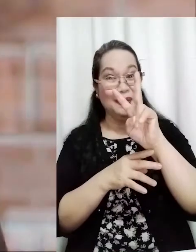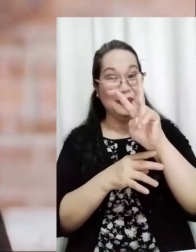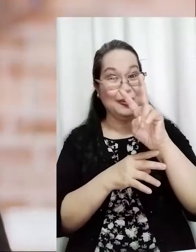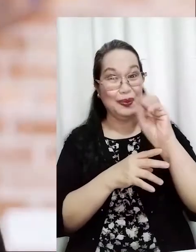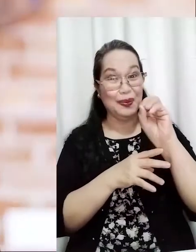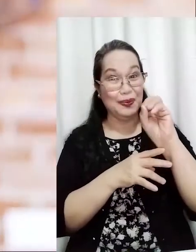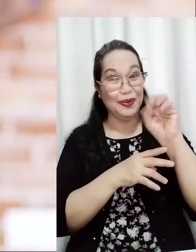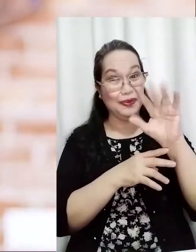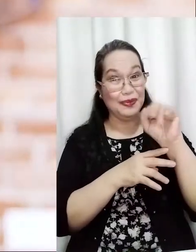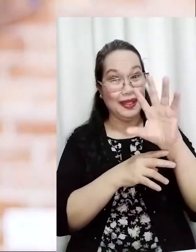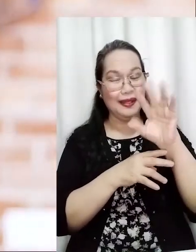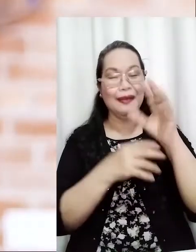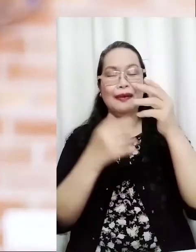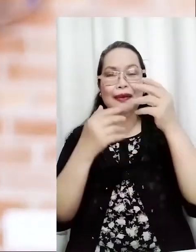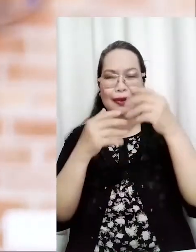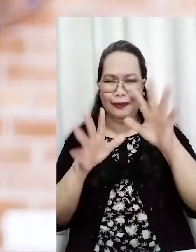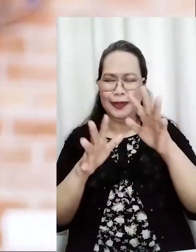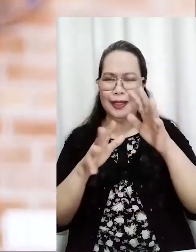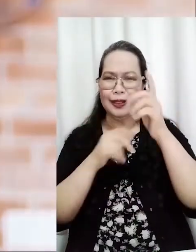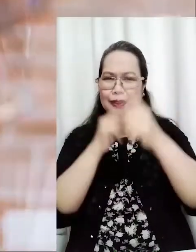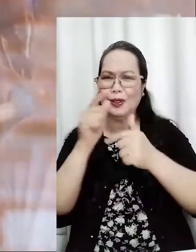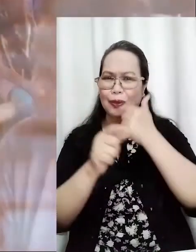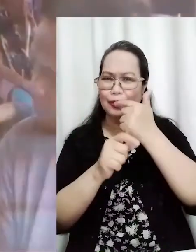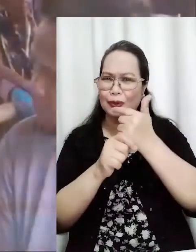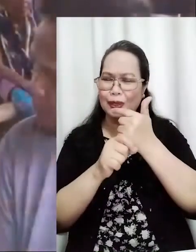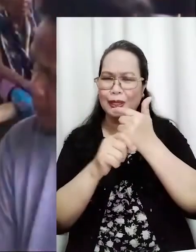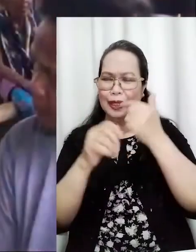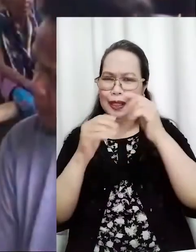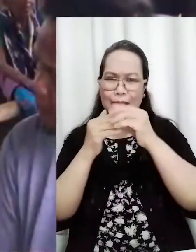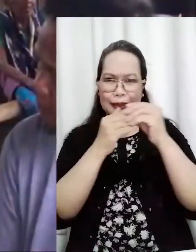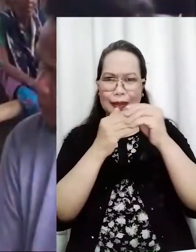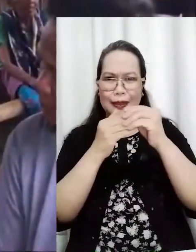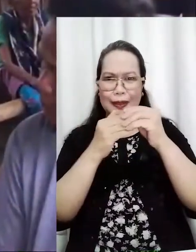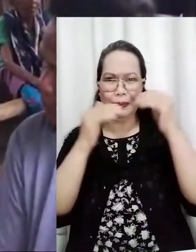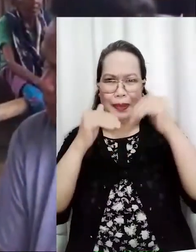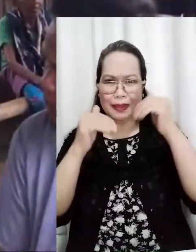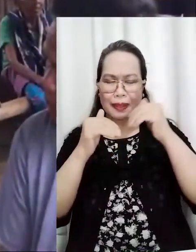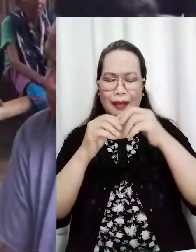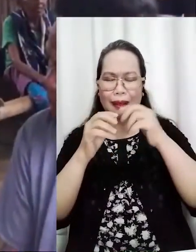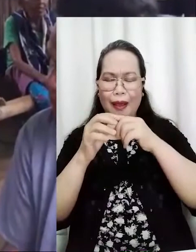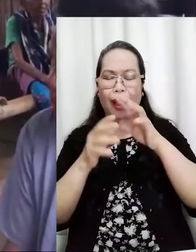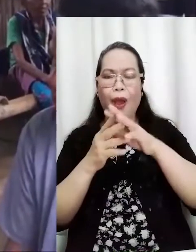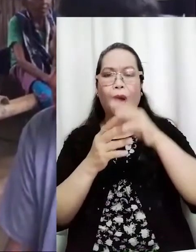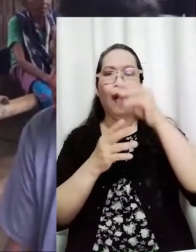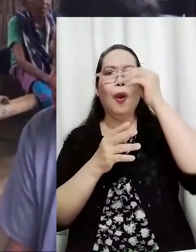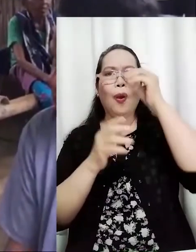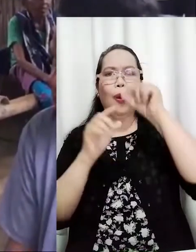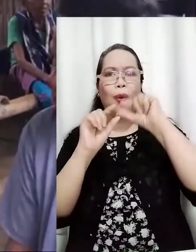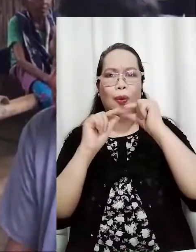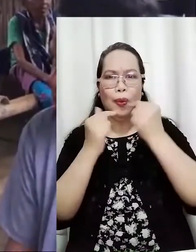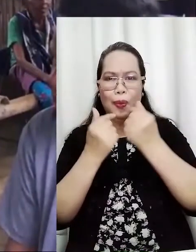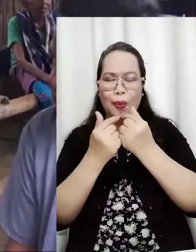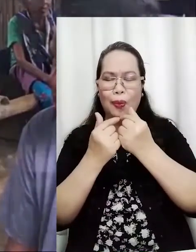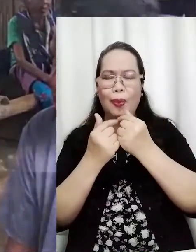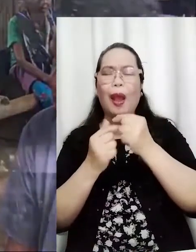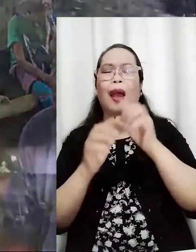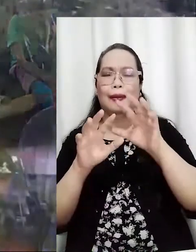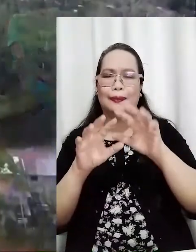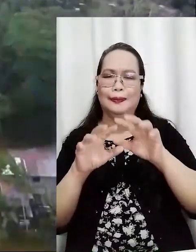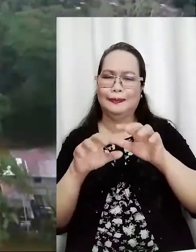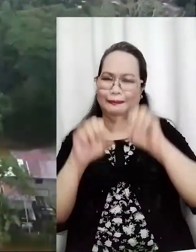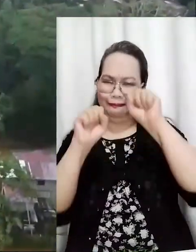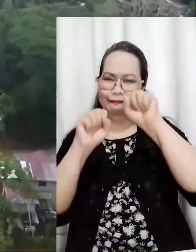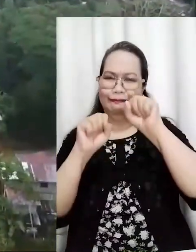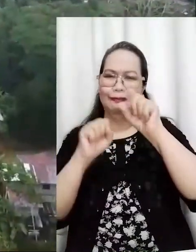attending a global leadership summit in Cagayan de Oro, our group thought of adopting San Rafael Talakag